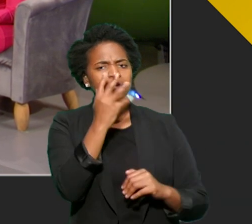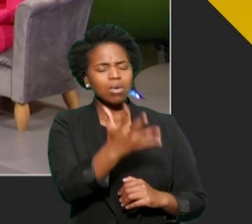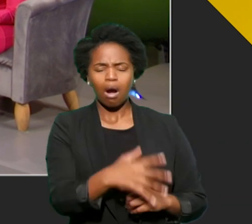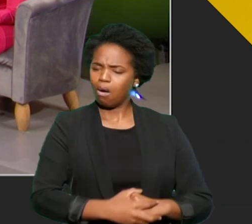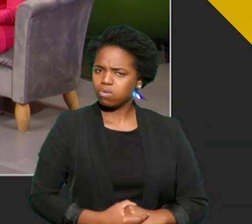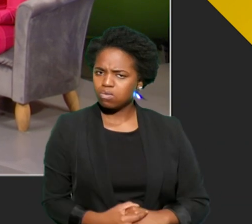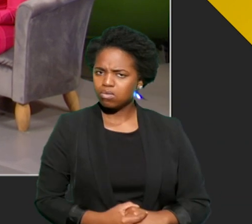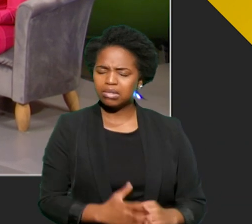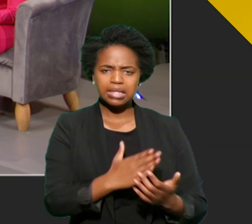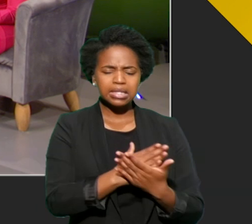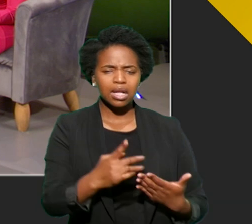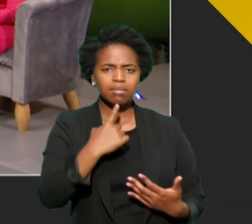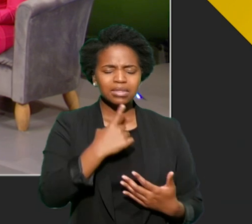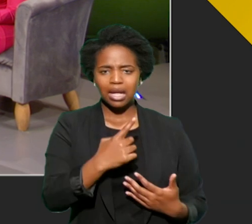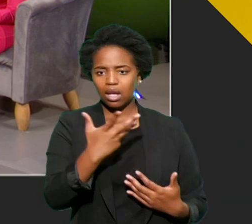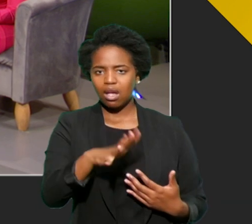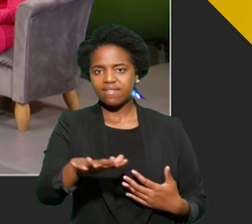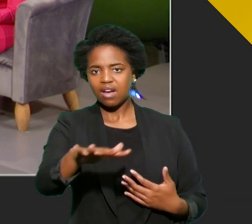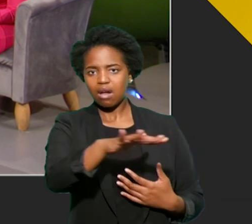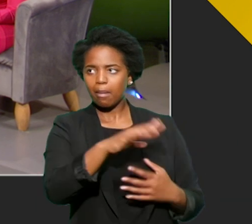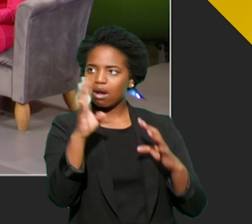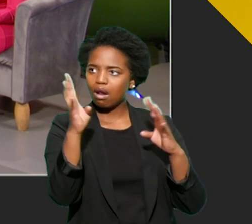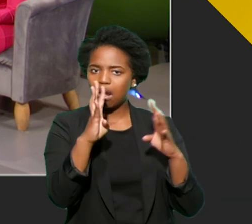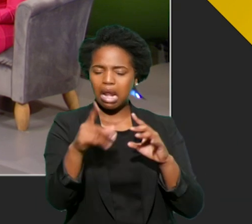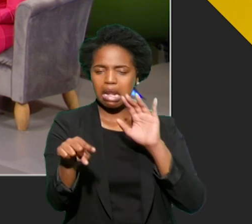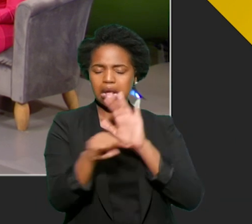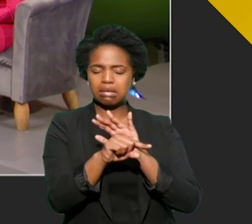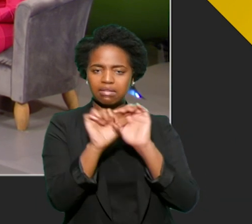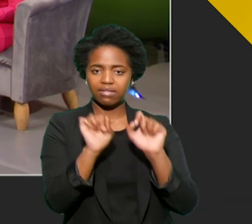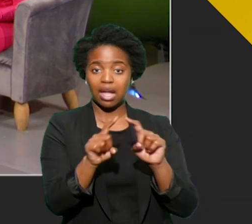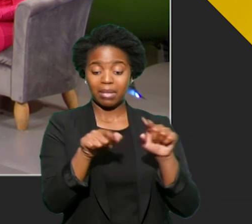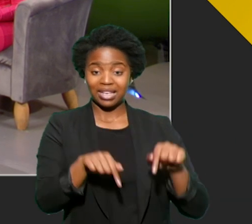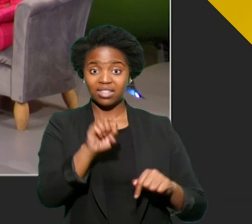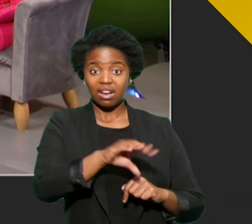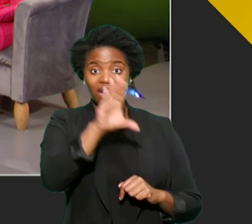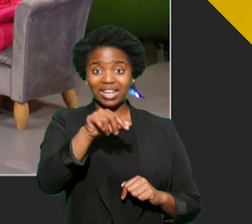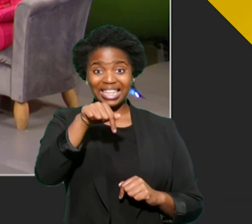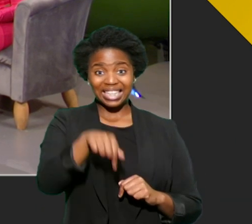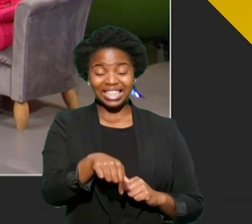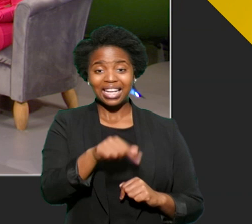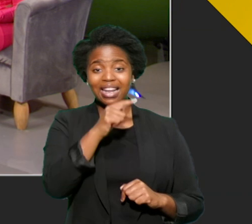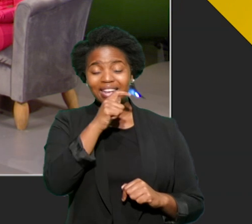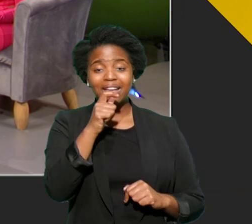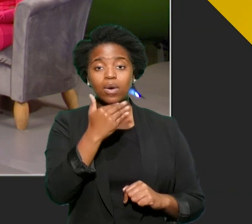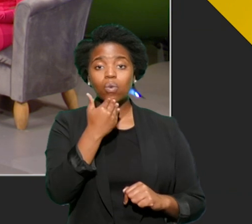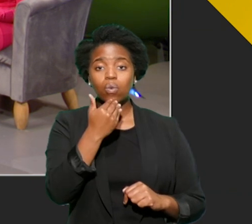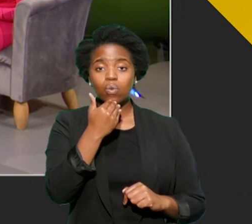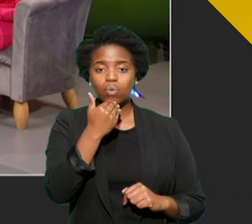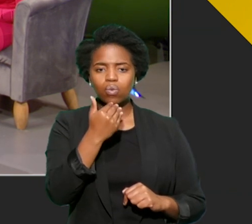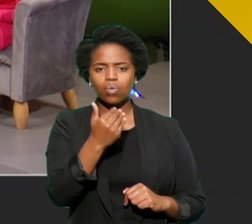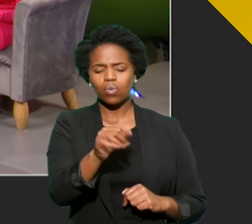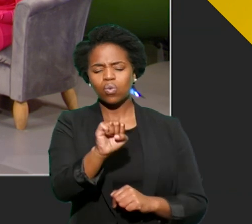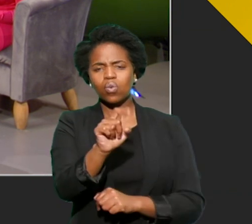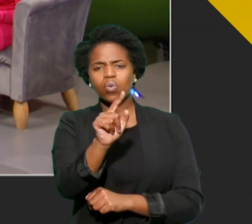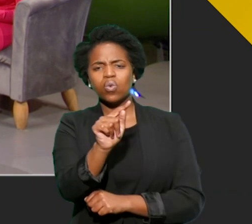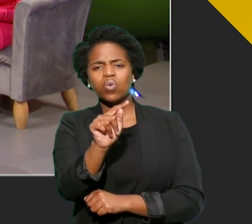said that it does impact the environment negatively. But more specifically, like we saw a gentleman by the name of Stephen Birch